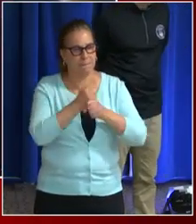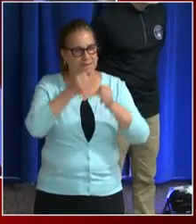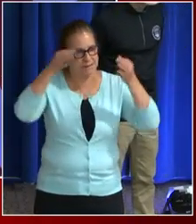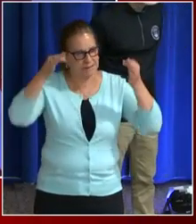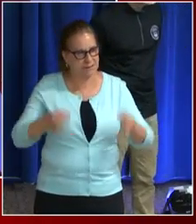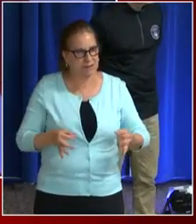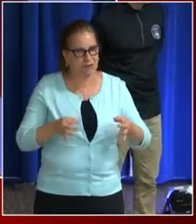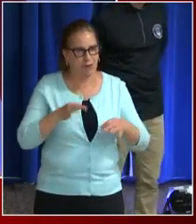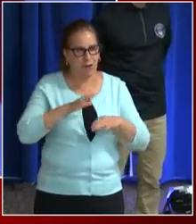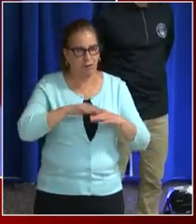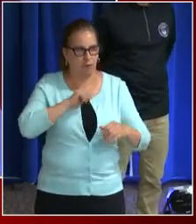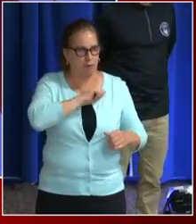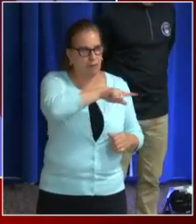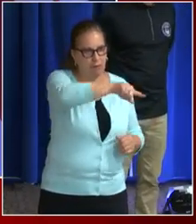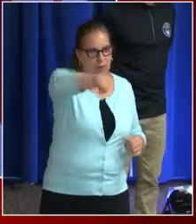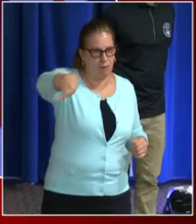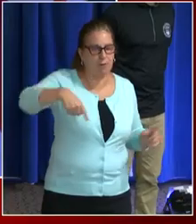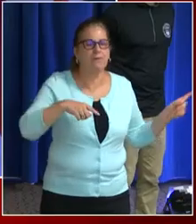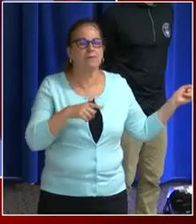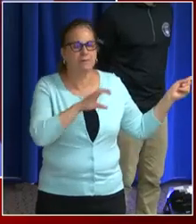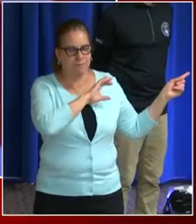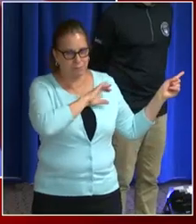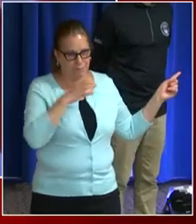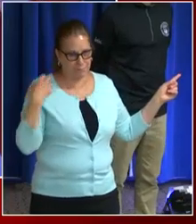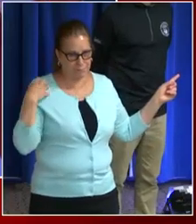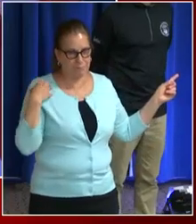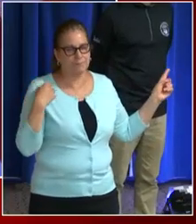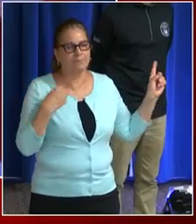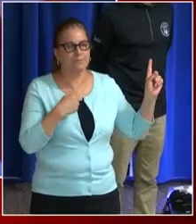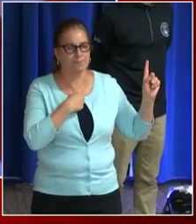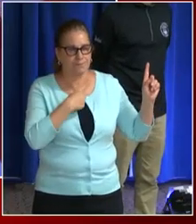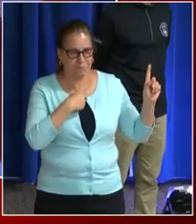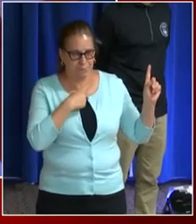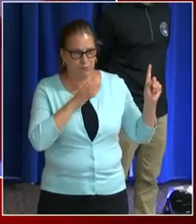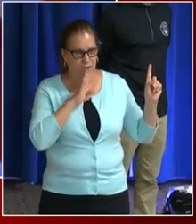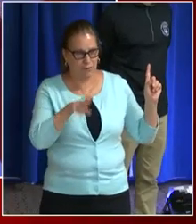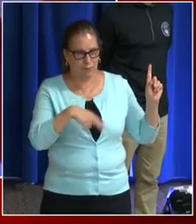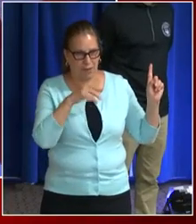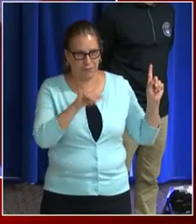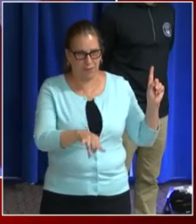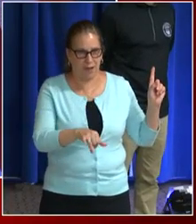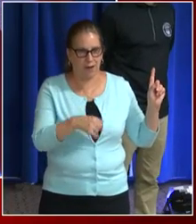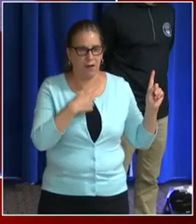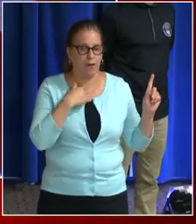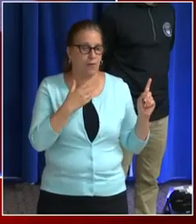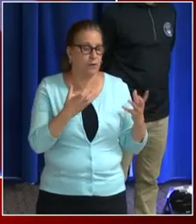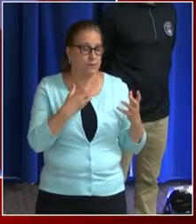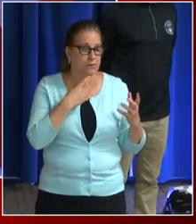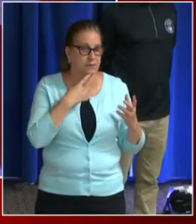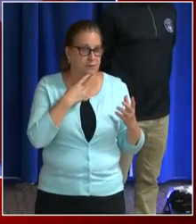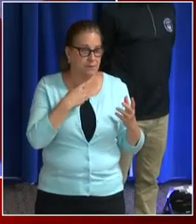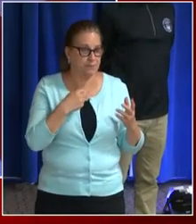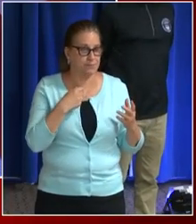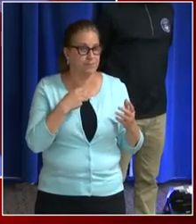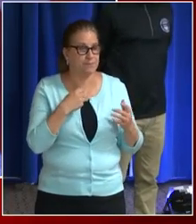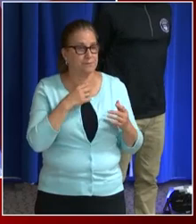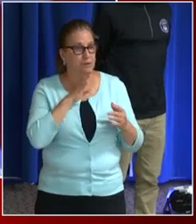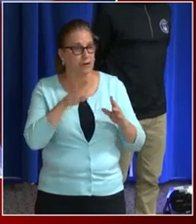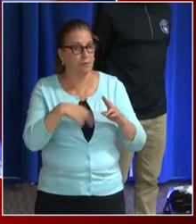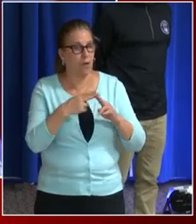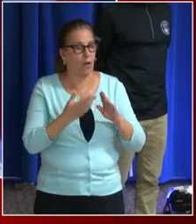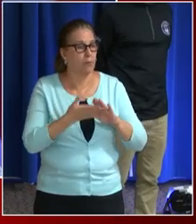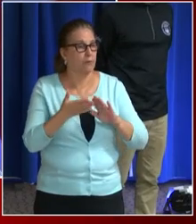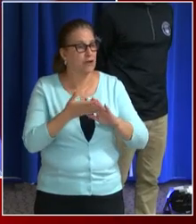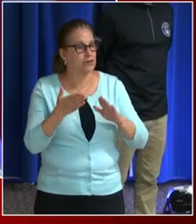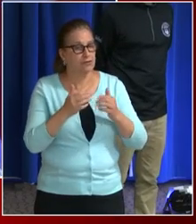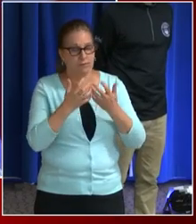Sure, I talked about that in great detail, I want to say, when we discussed operations on Saturday. Whenever